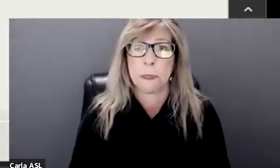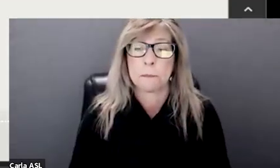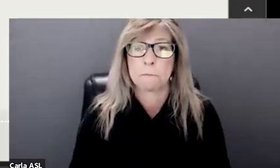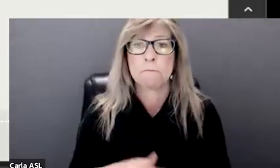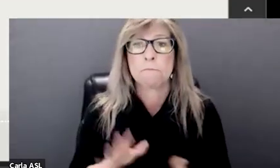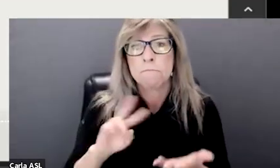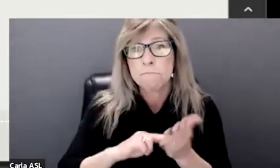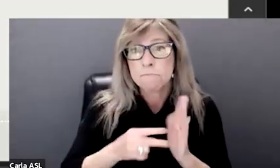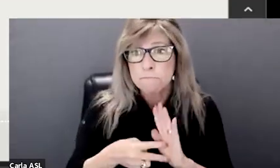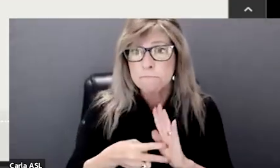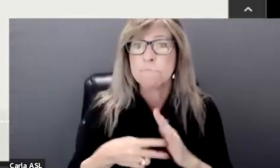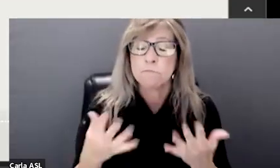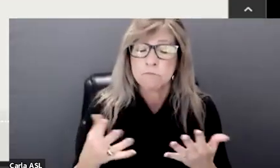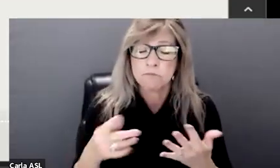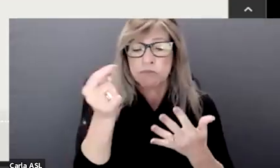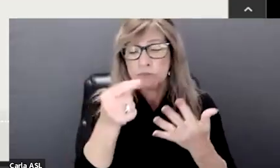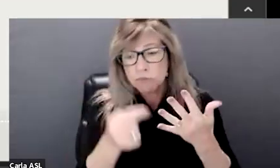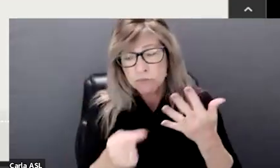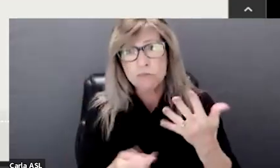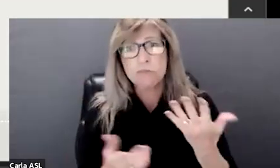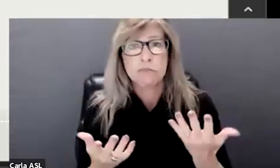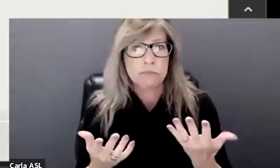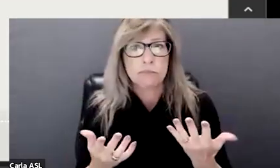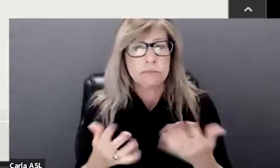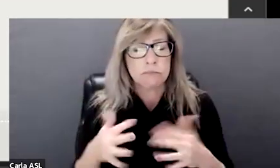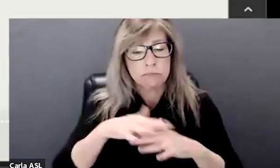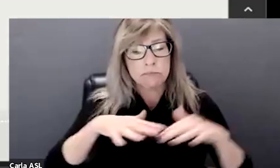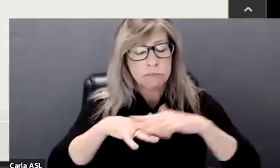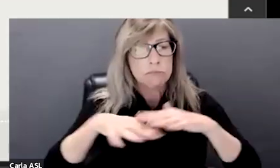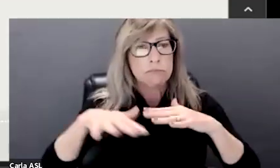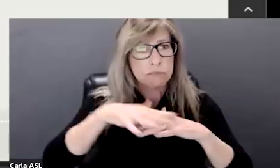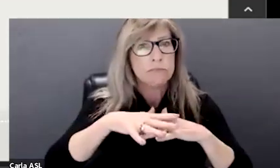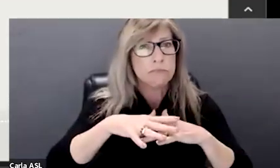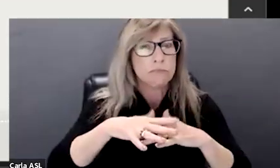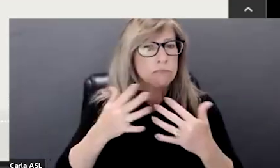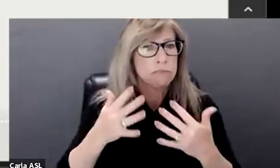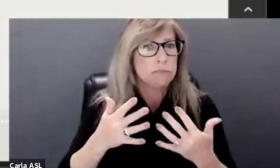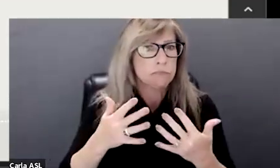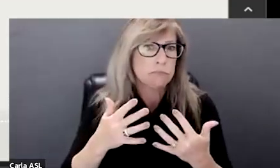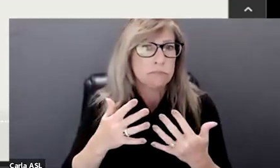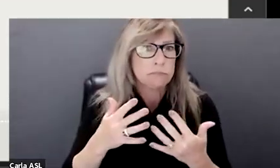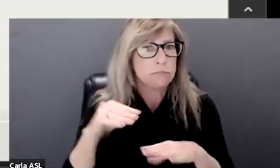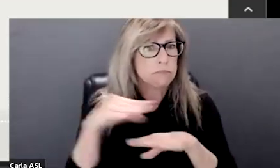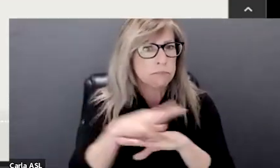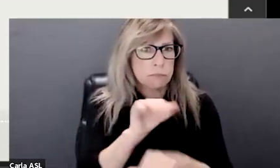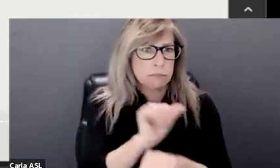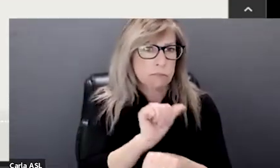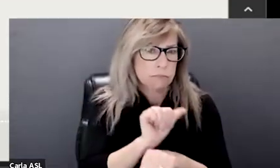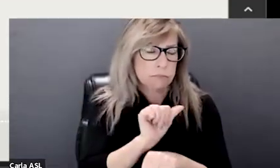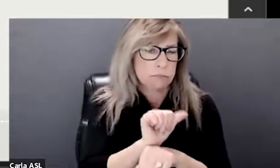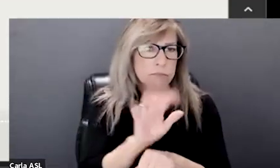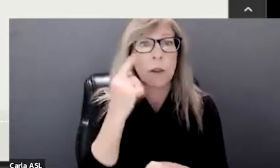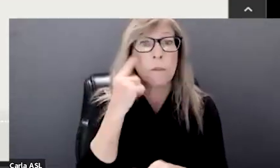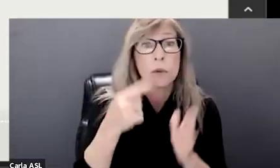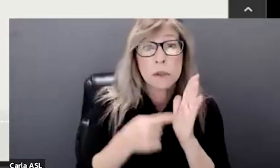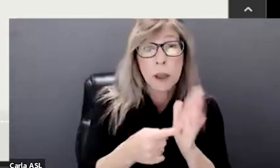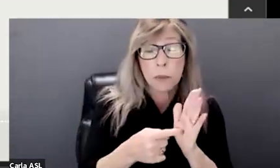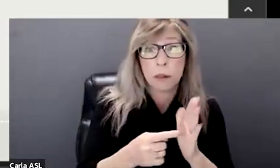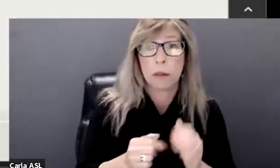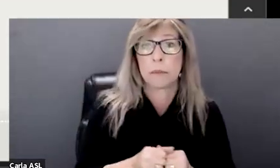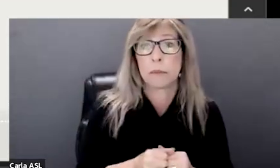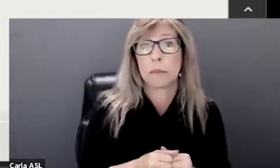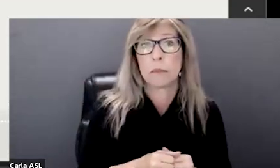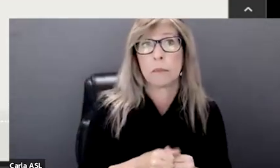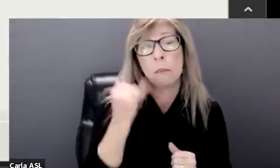it holds up that experience of intersectionality. For example, there is a lower than average employment rate